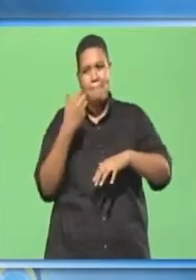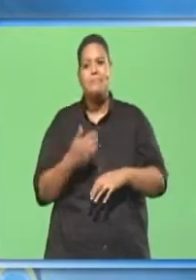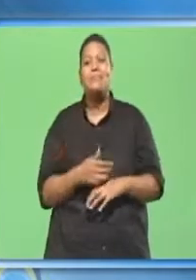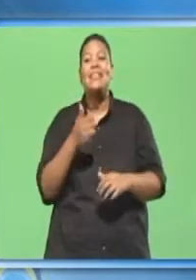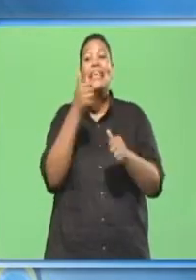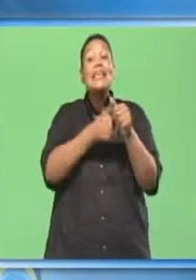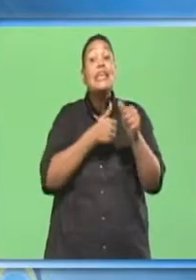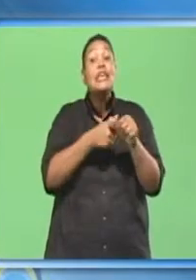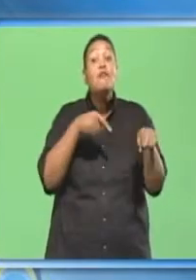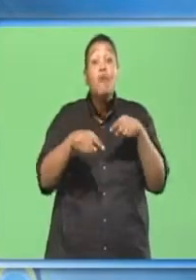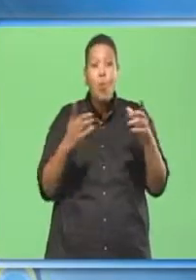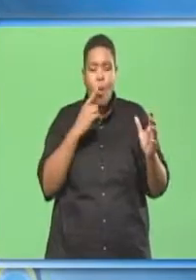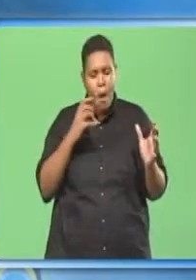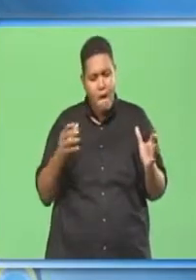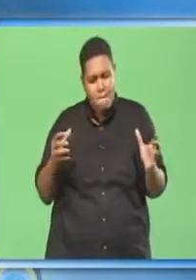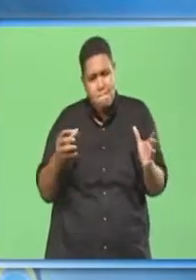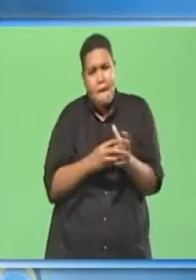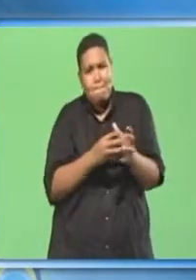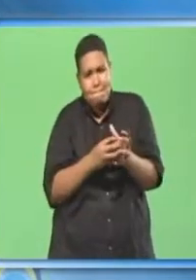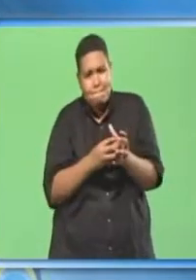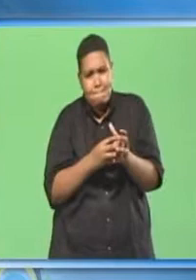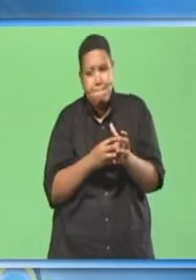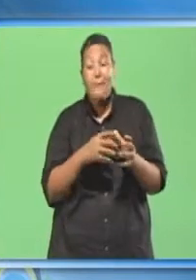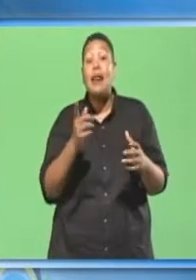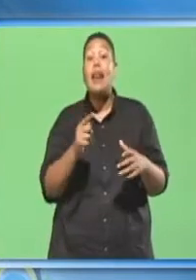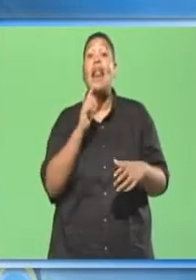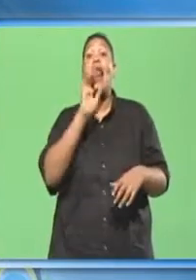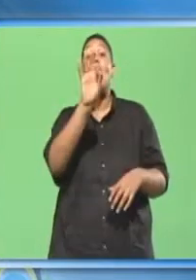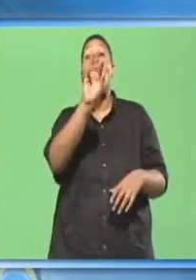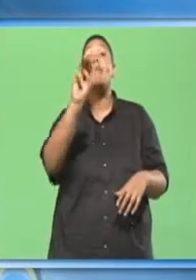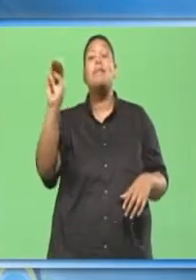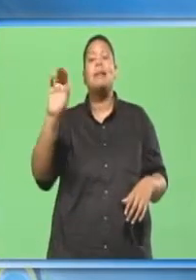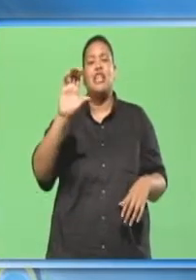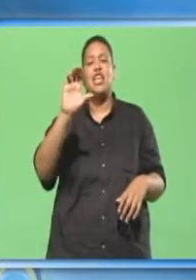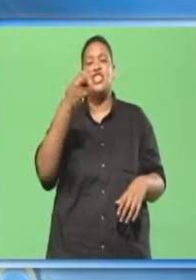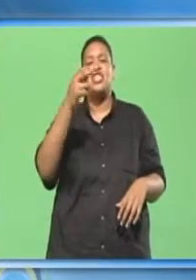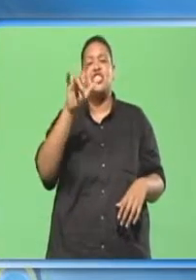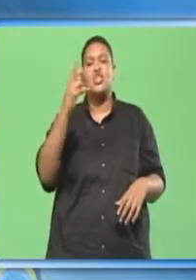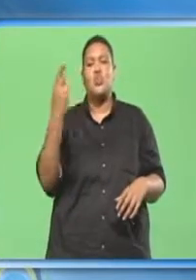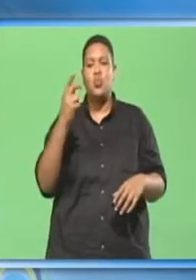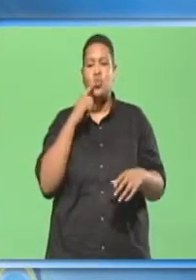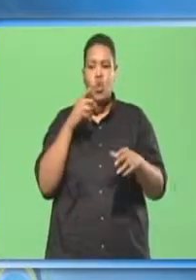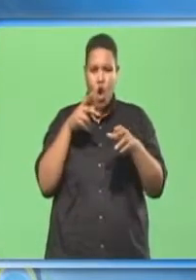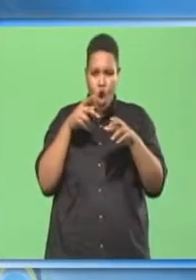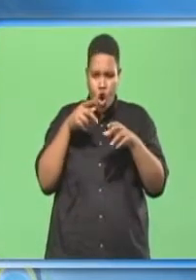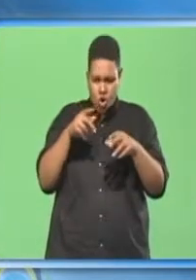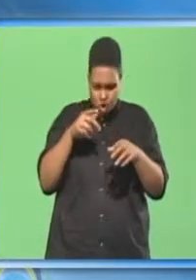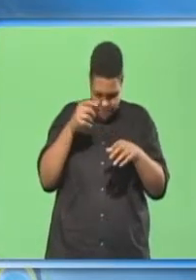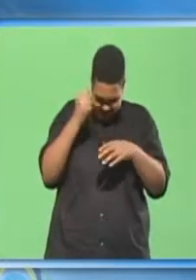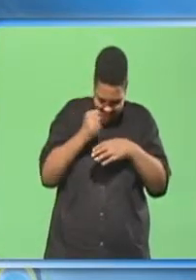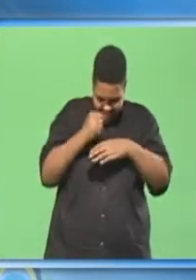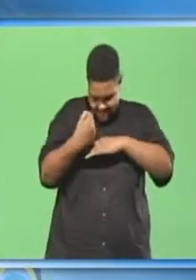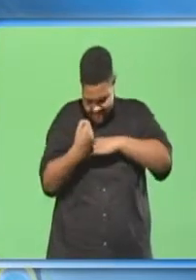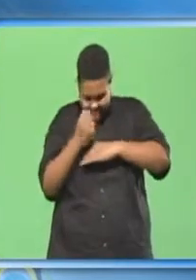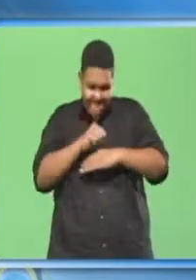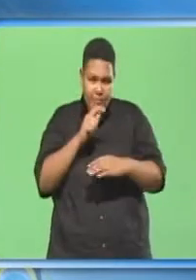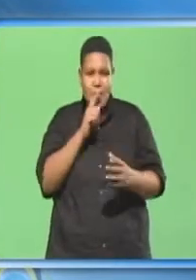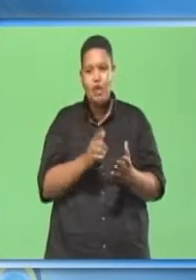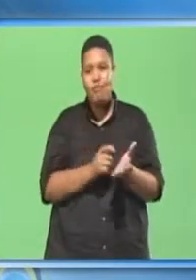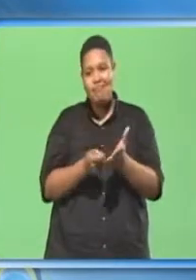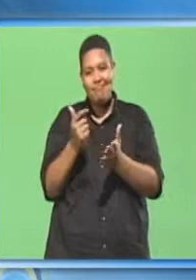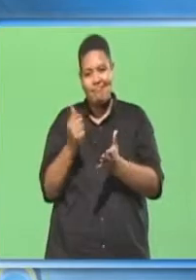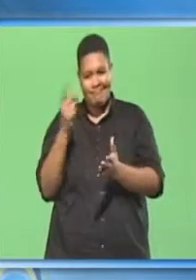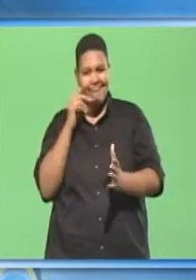Each leg is then clamped in the vise. Then a 9 mm chisel is used to cut out the mortise.